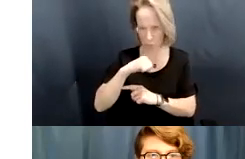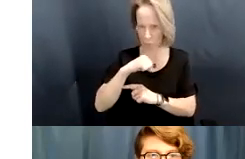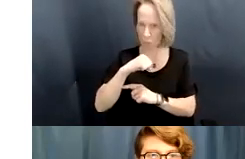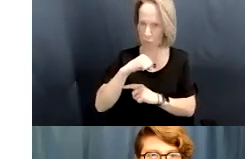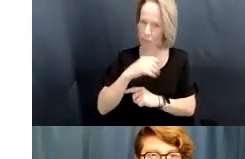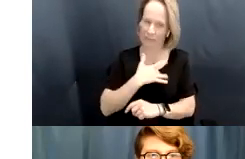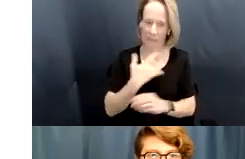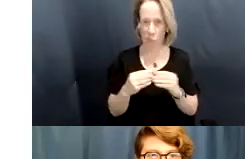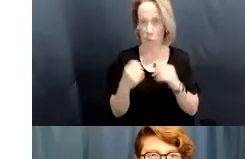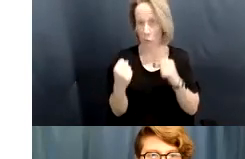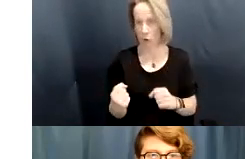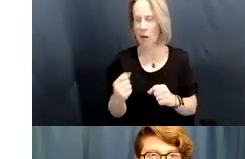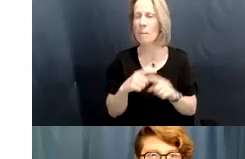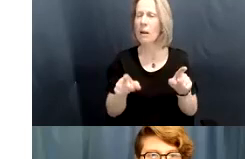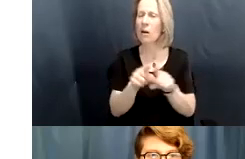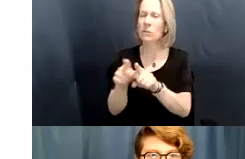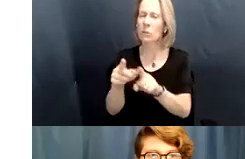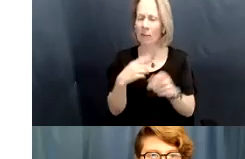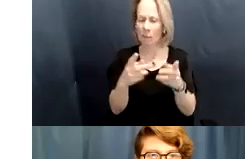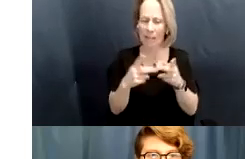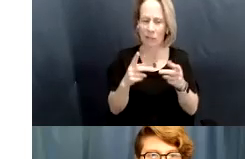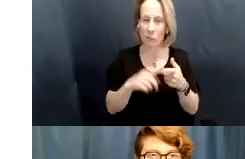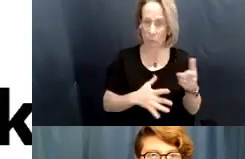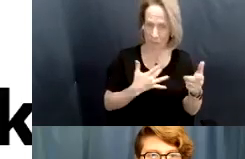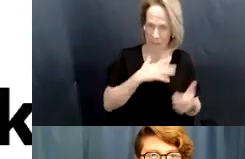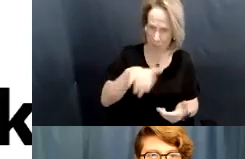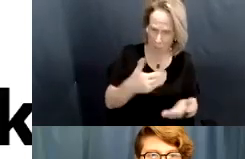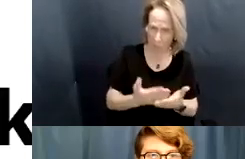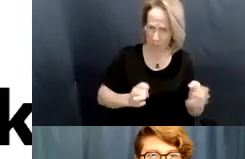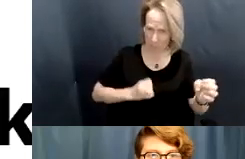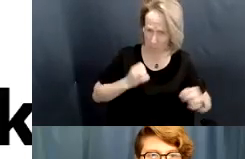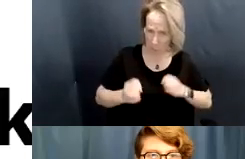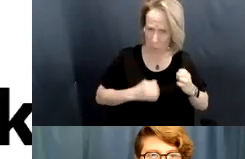the emotions, both positive and negative.